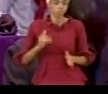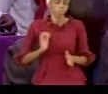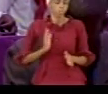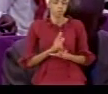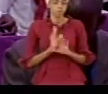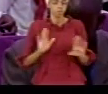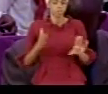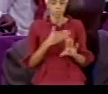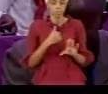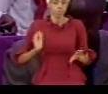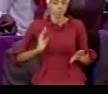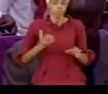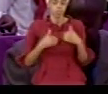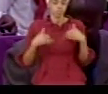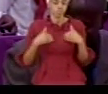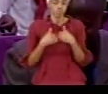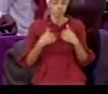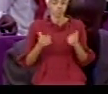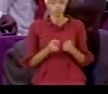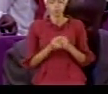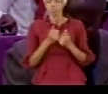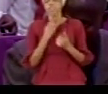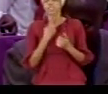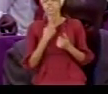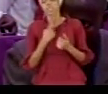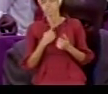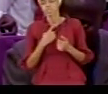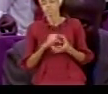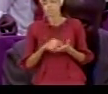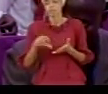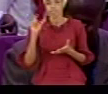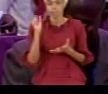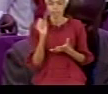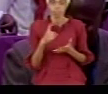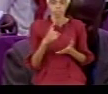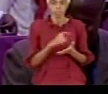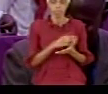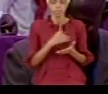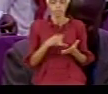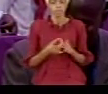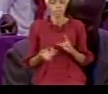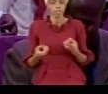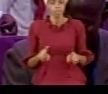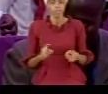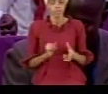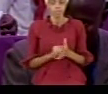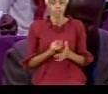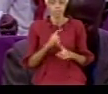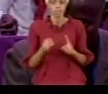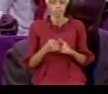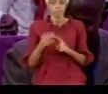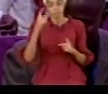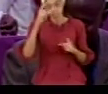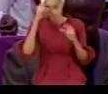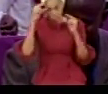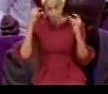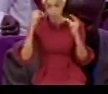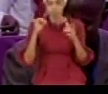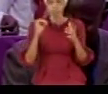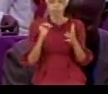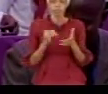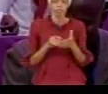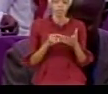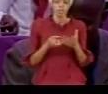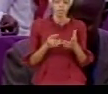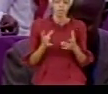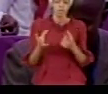our cattle with thirst? Verse 11. And it came to pass, when Moses held up his hand, that Israel